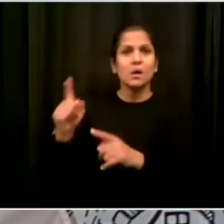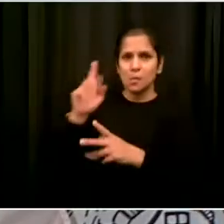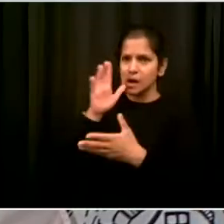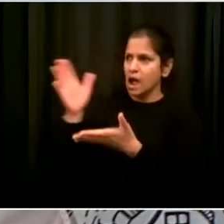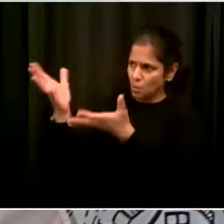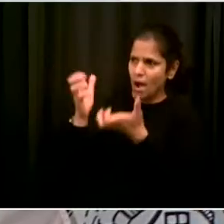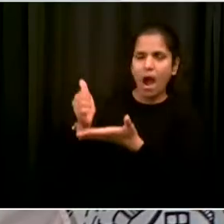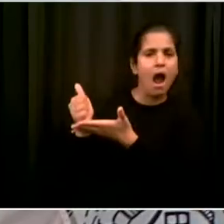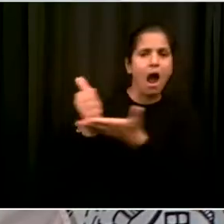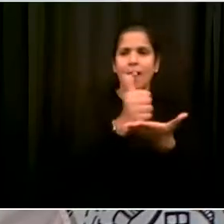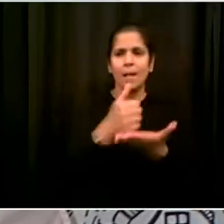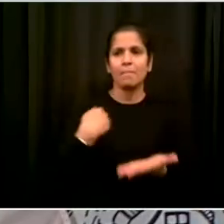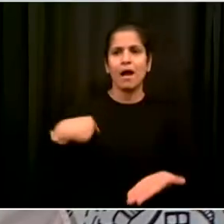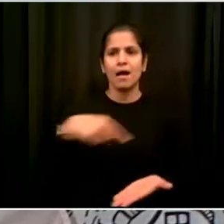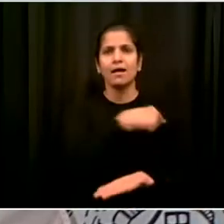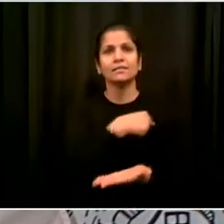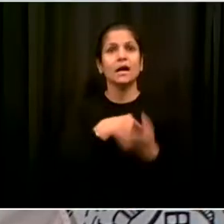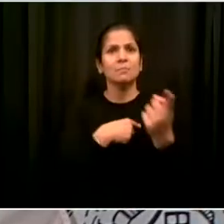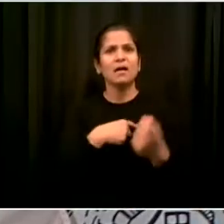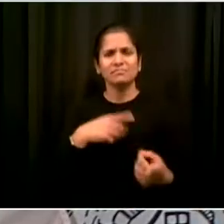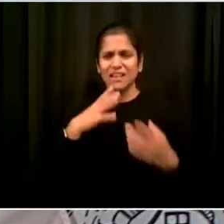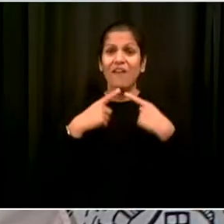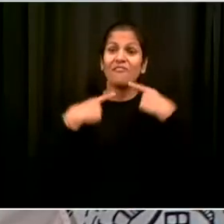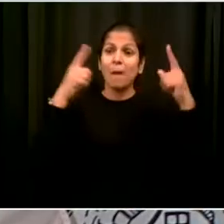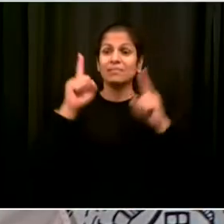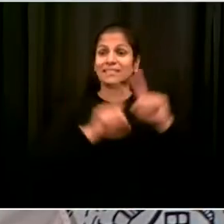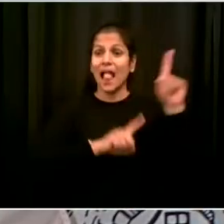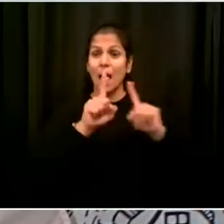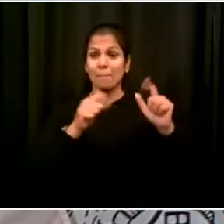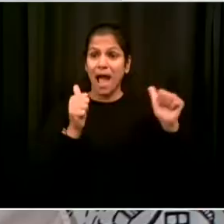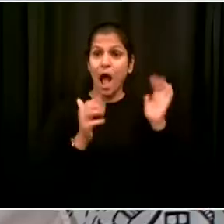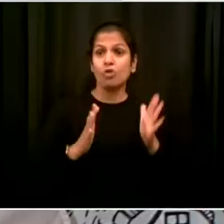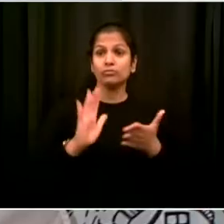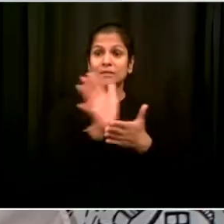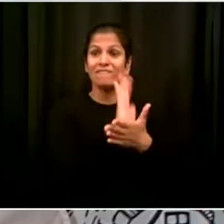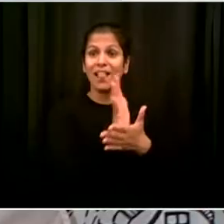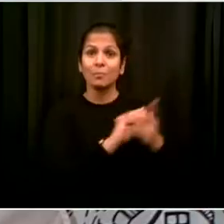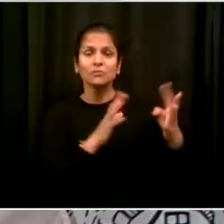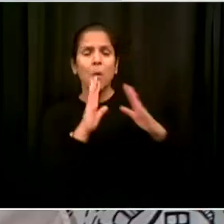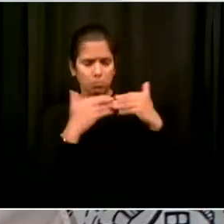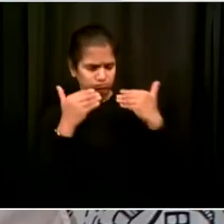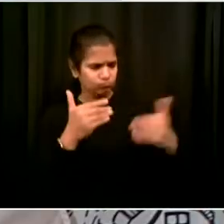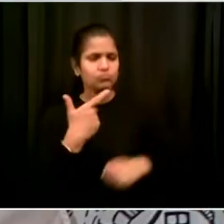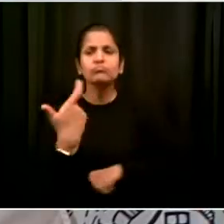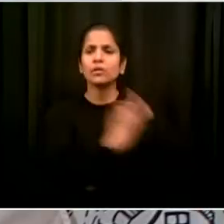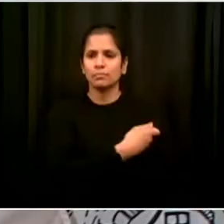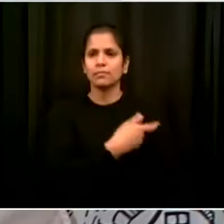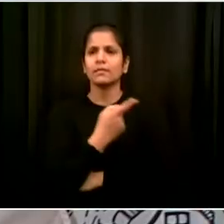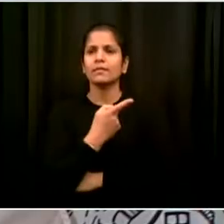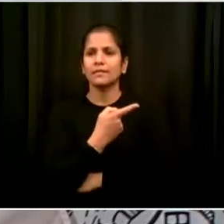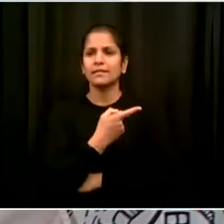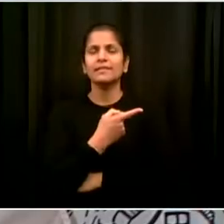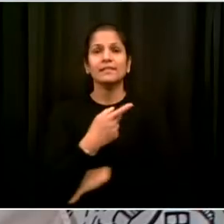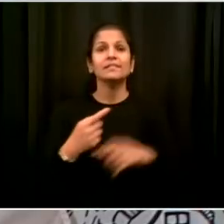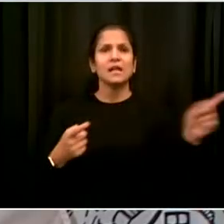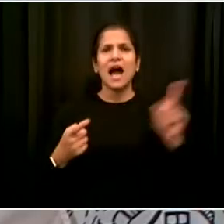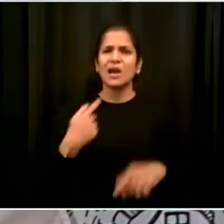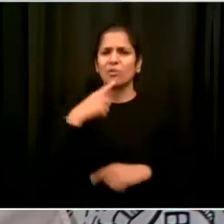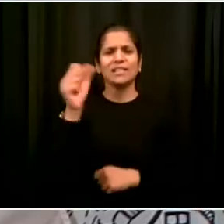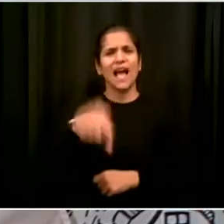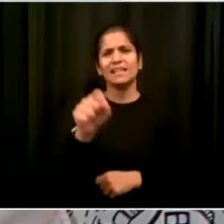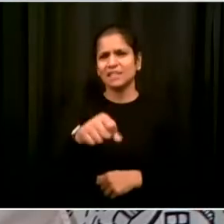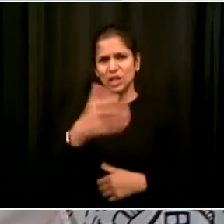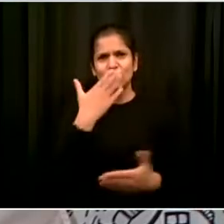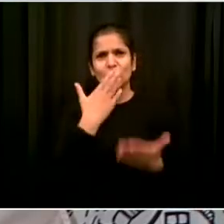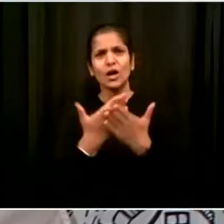to come forward and give people faith in this vaccine through their own example. So yes, that is an approach we're going to use for